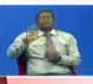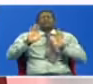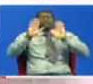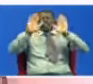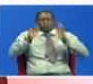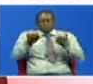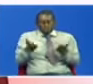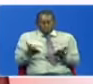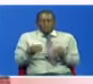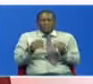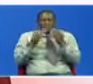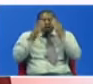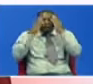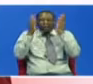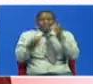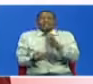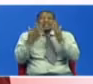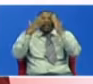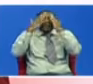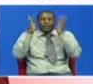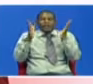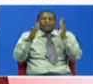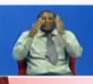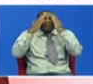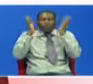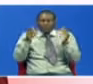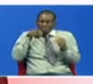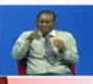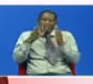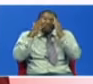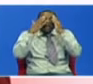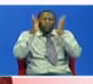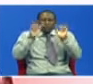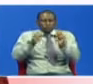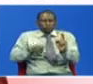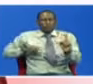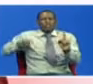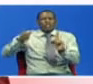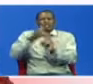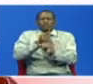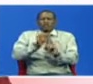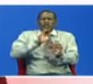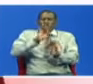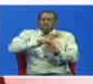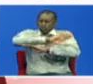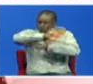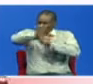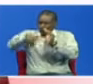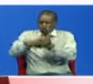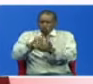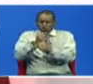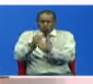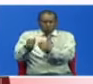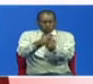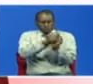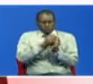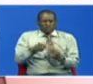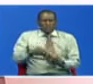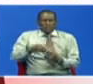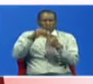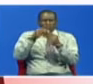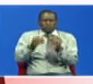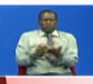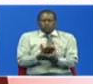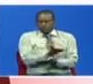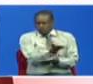is awareness, and that awareness can only be attained if we all come together, and especially through you, the people in the